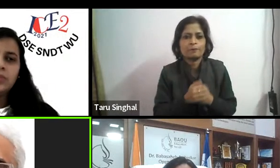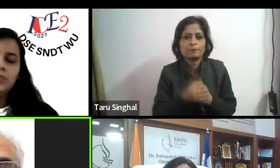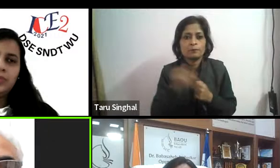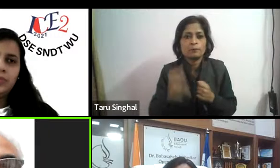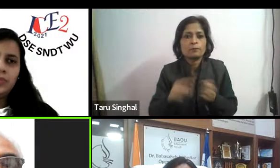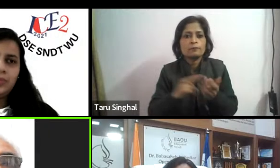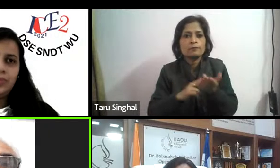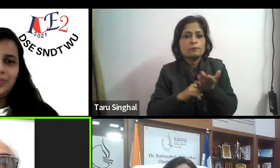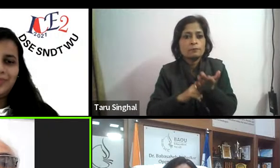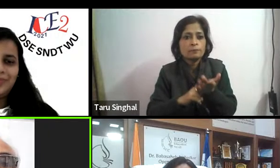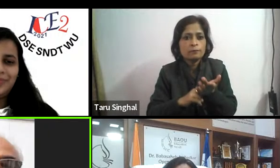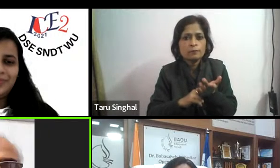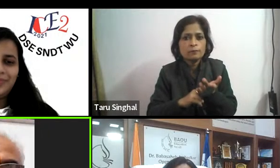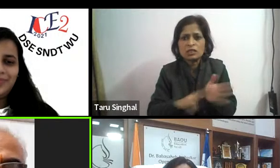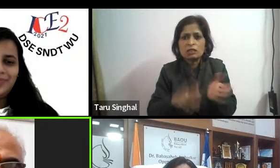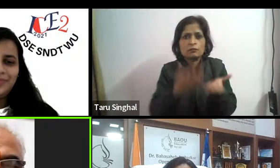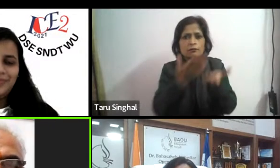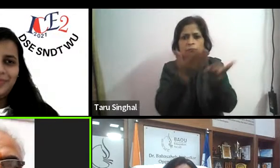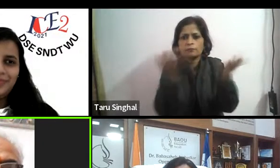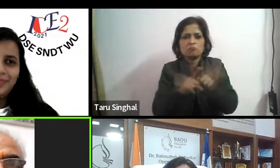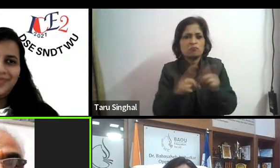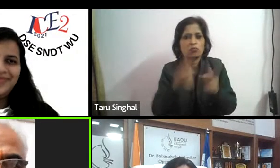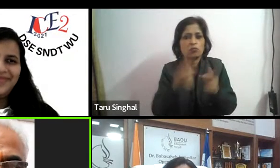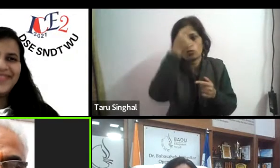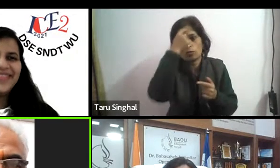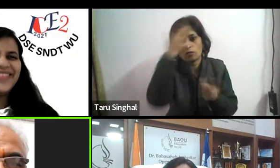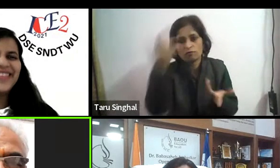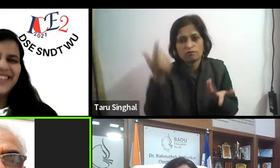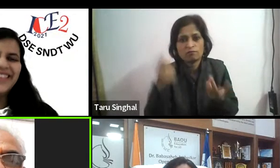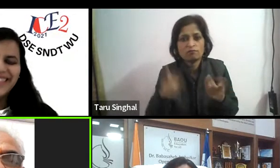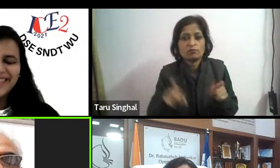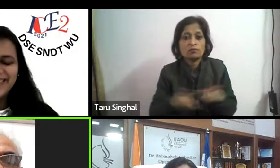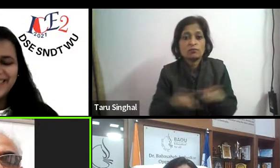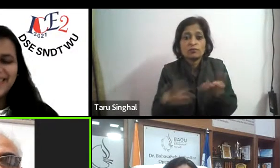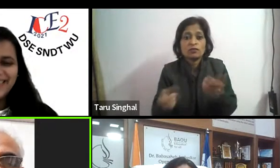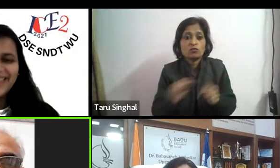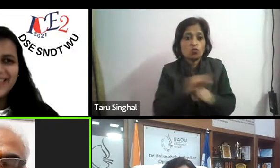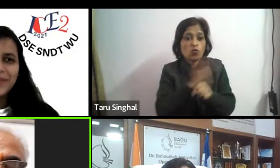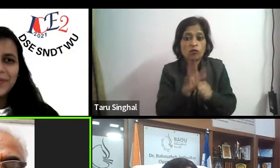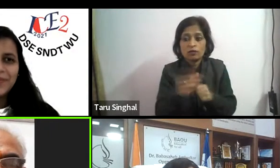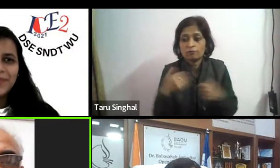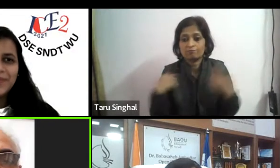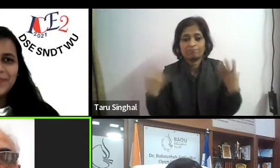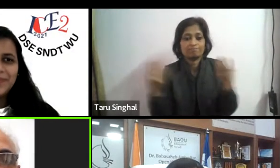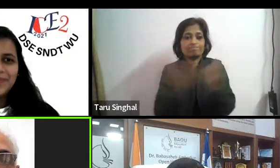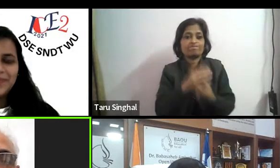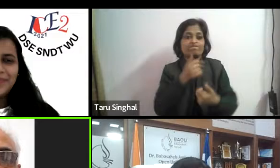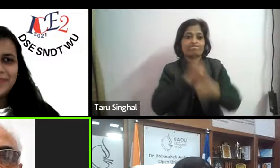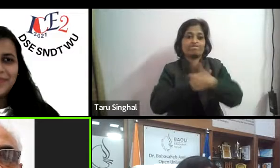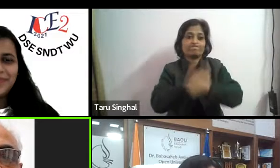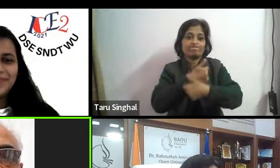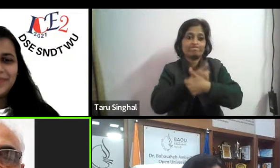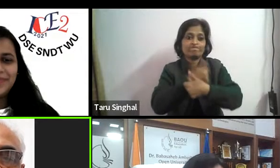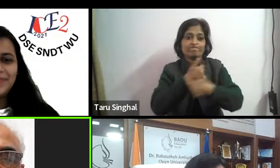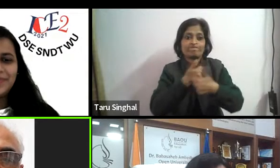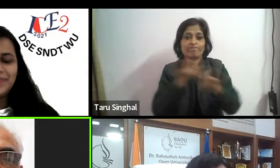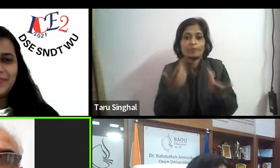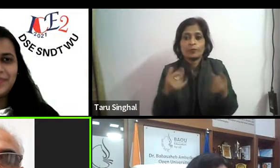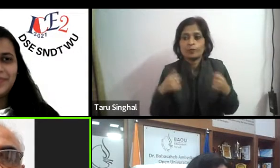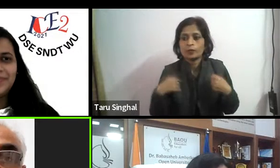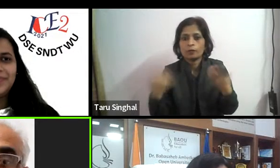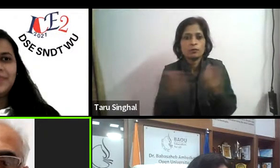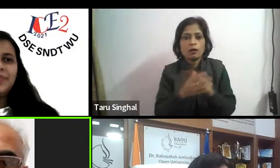has really posed a challenge to us now to test. And I certainly feel that I must admire and